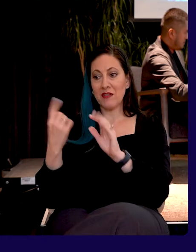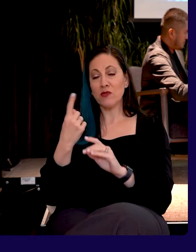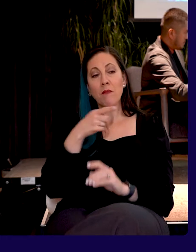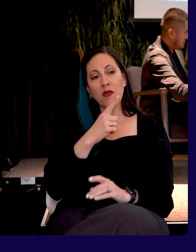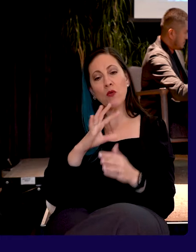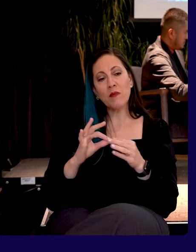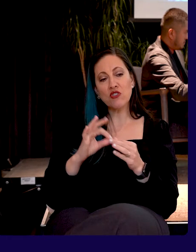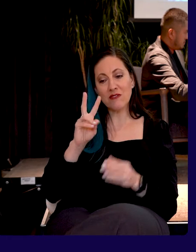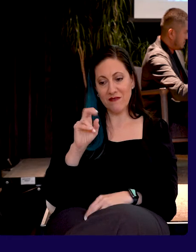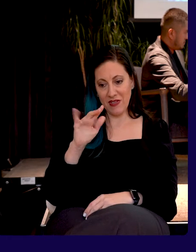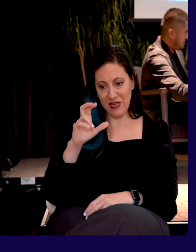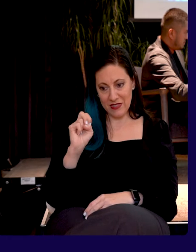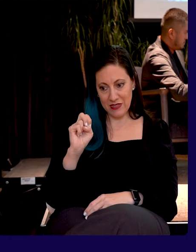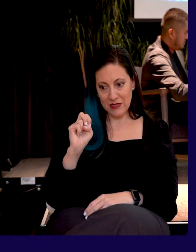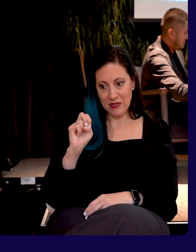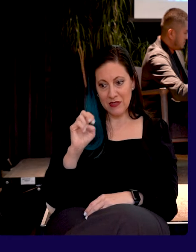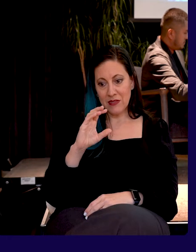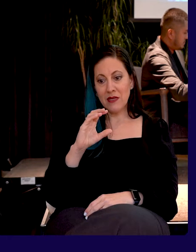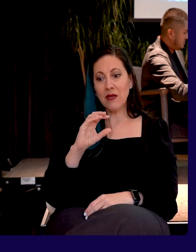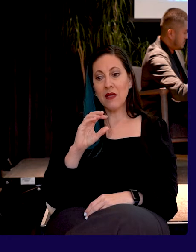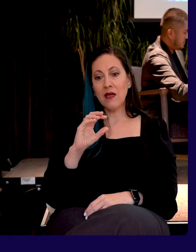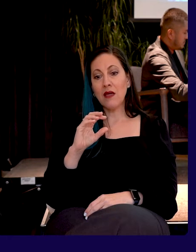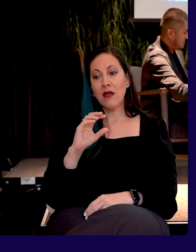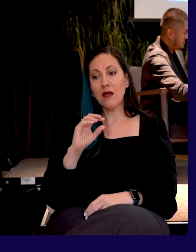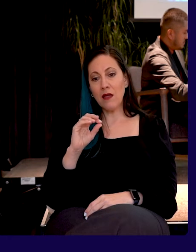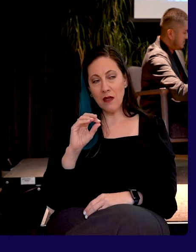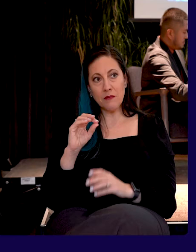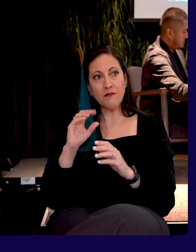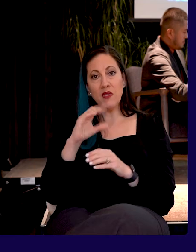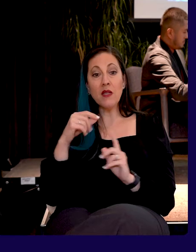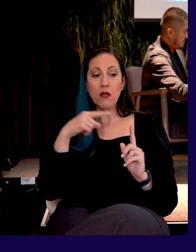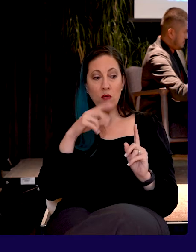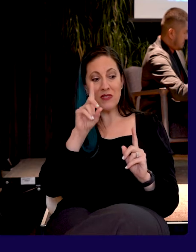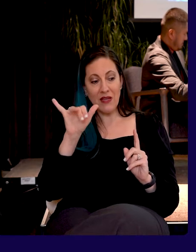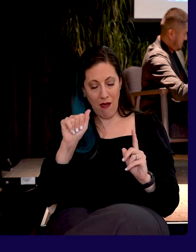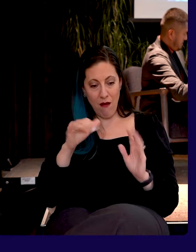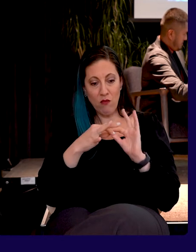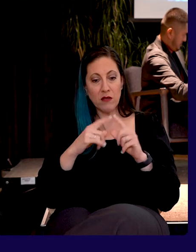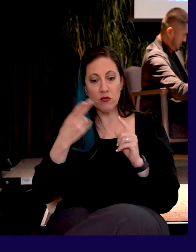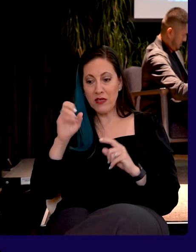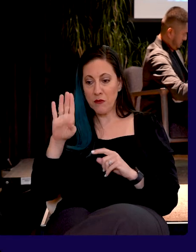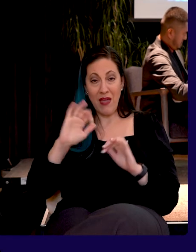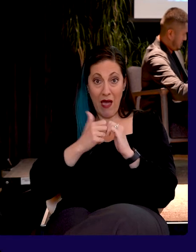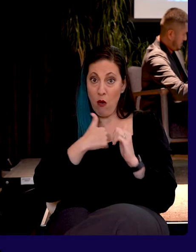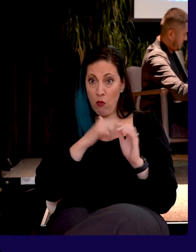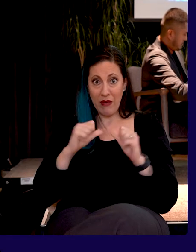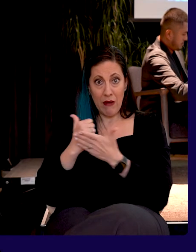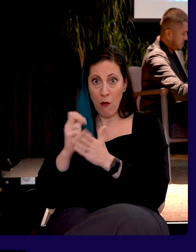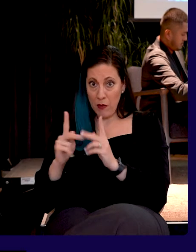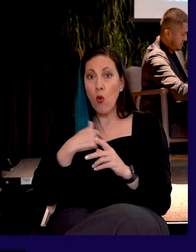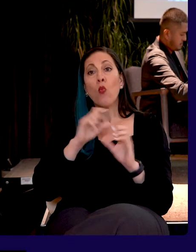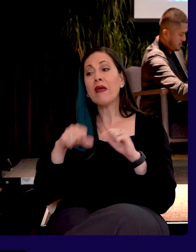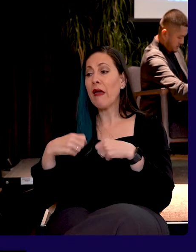said, and also you, Dia, in terms of like HEB, thinking about how can we help people? We can help them by giving them a